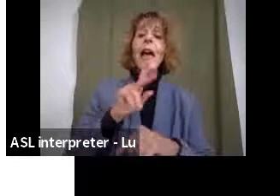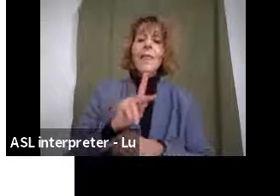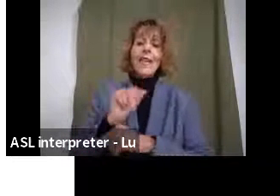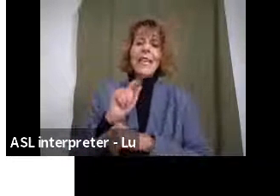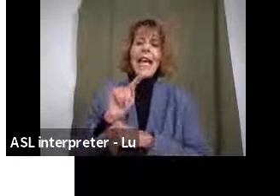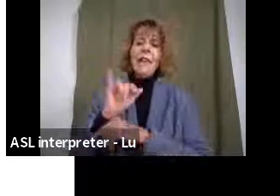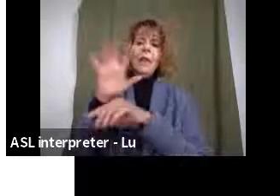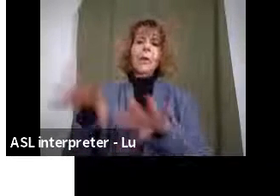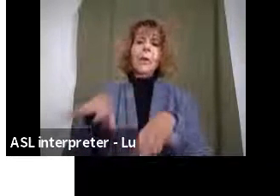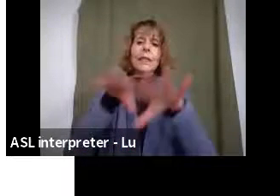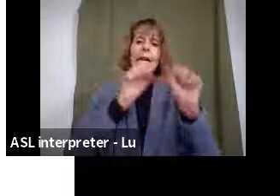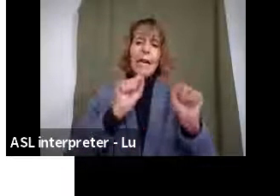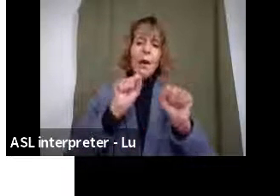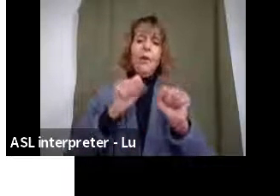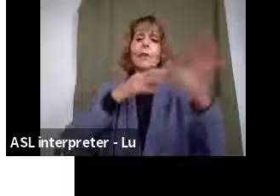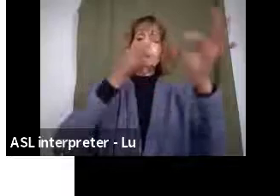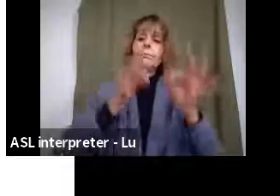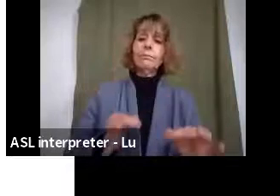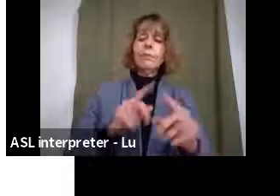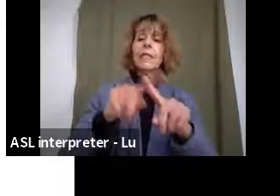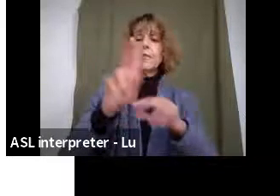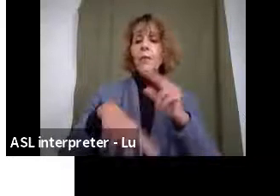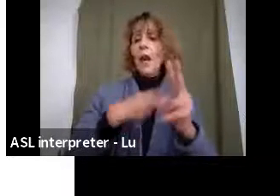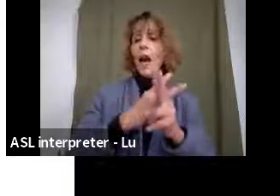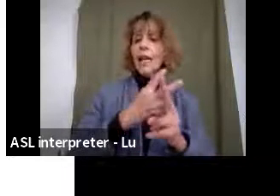first, a little history.